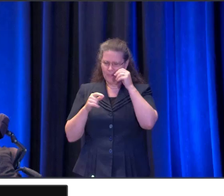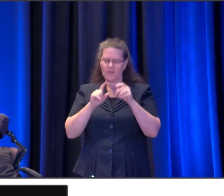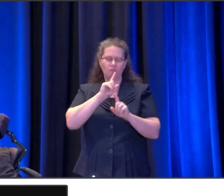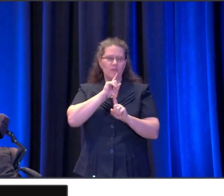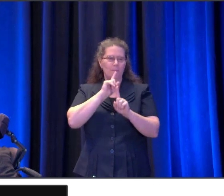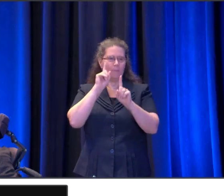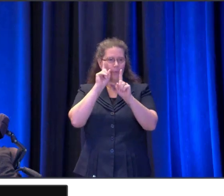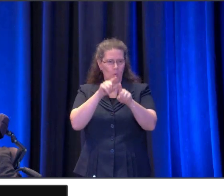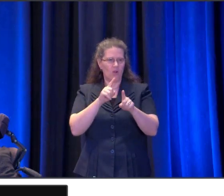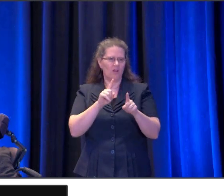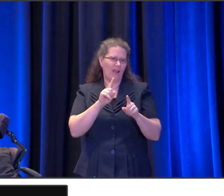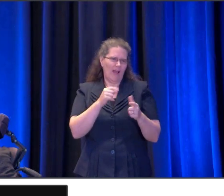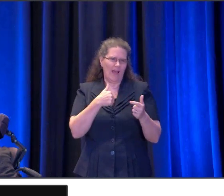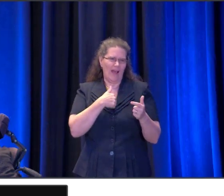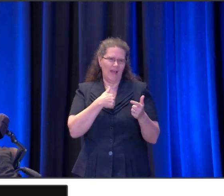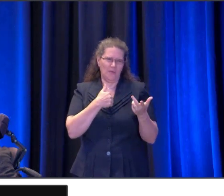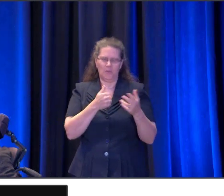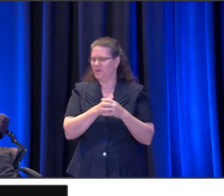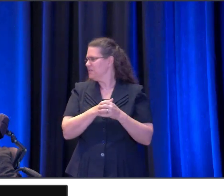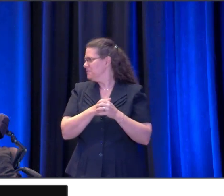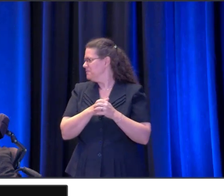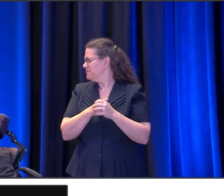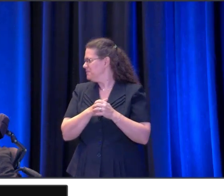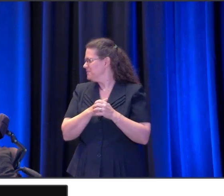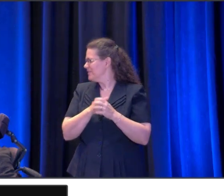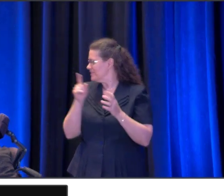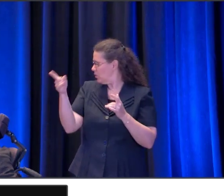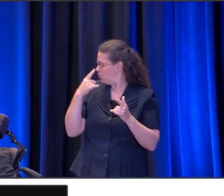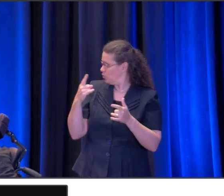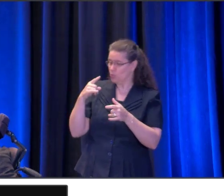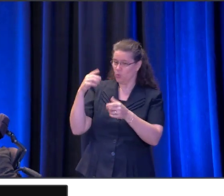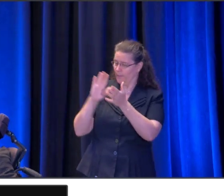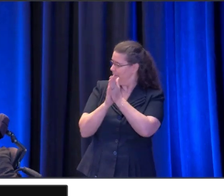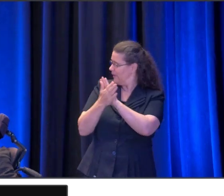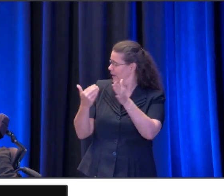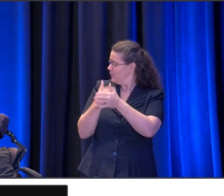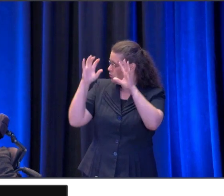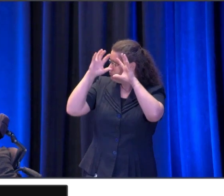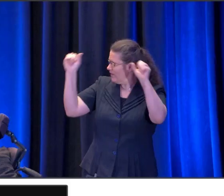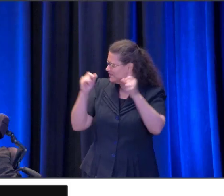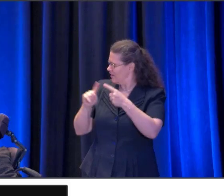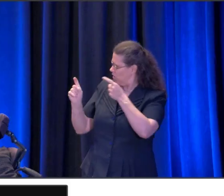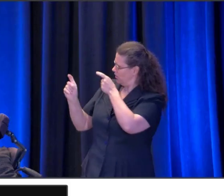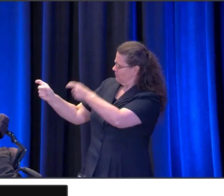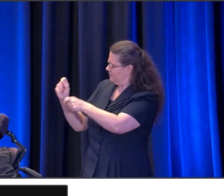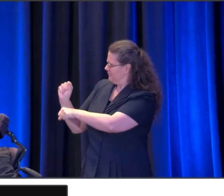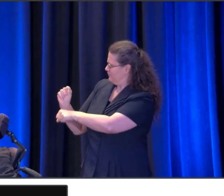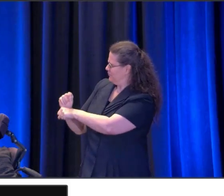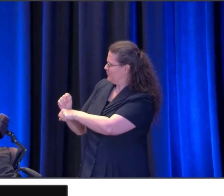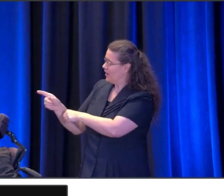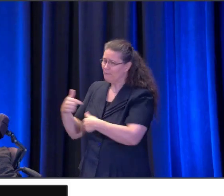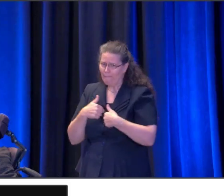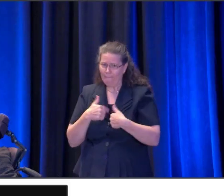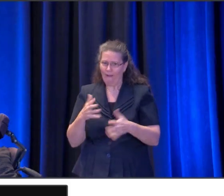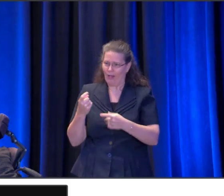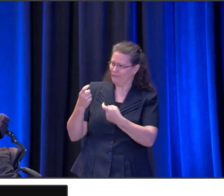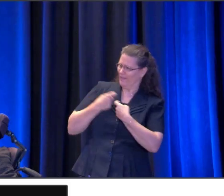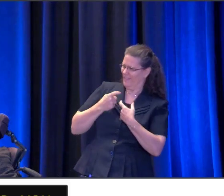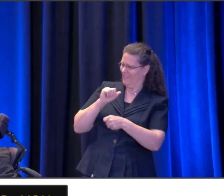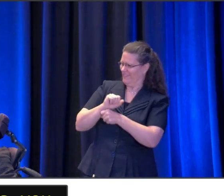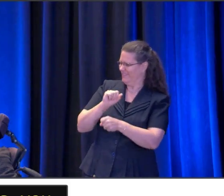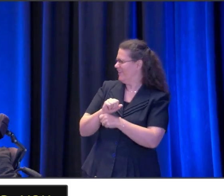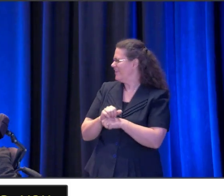get elected and within seconds you're doing the job. Already put to work. I first reported from our